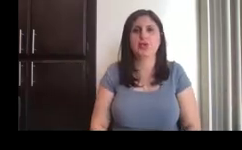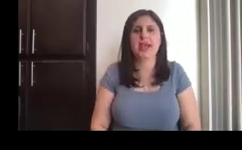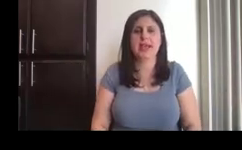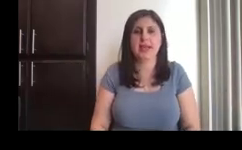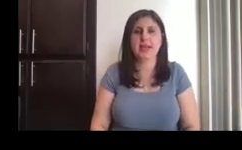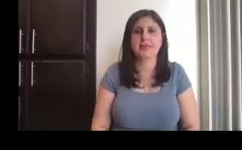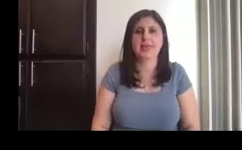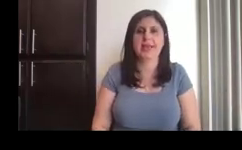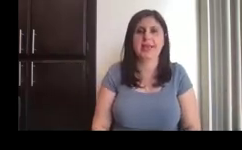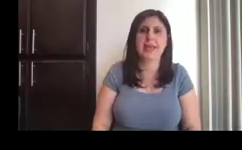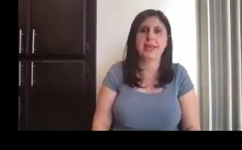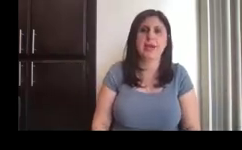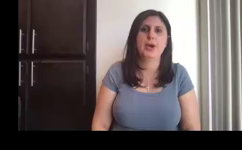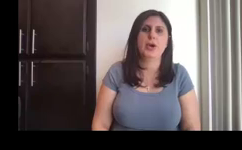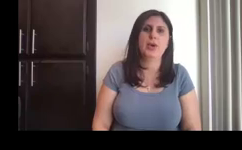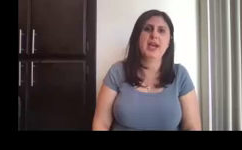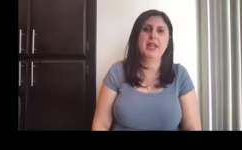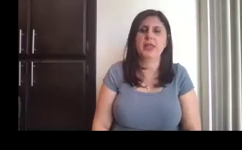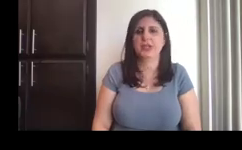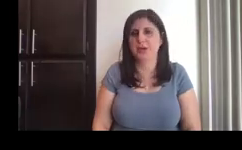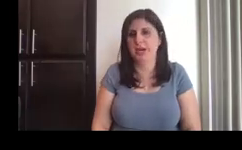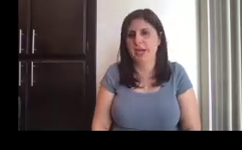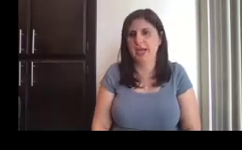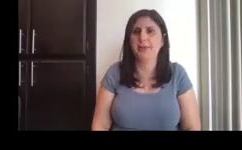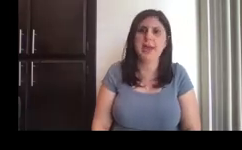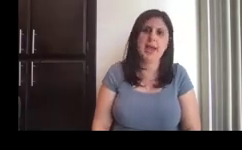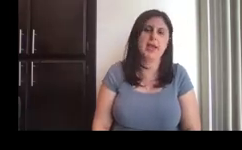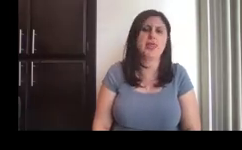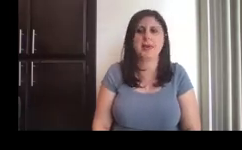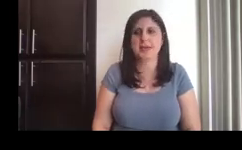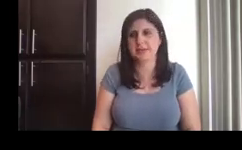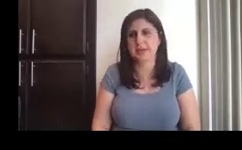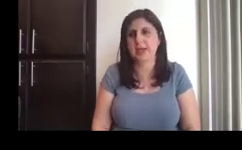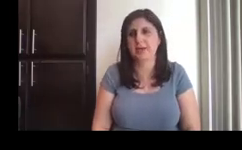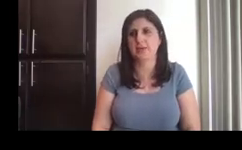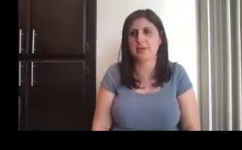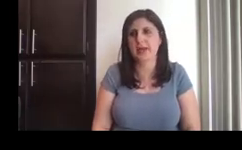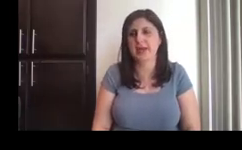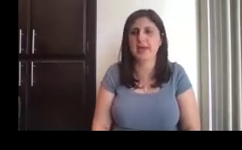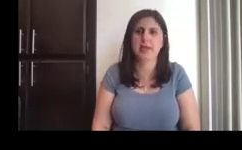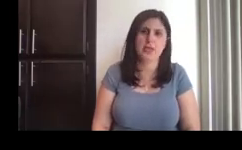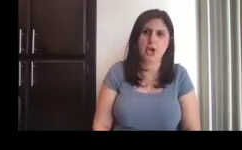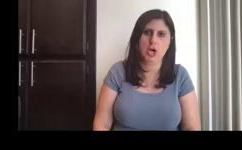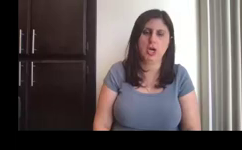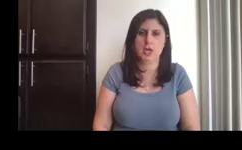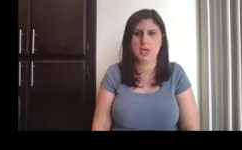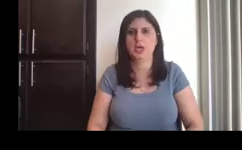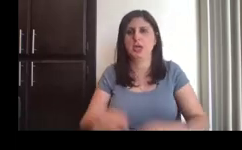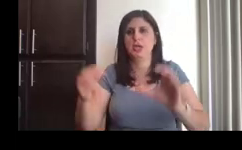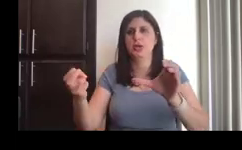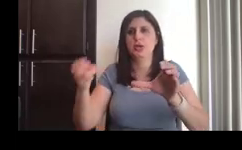And to ride in, like I ride the train, I ride the bus, I ride the